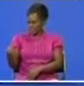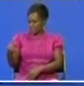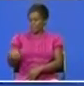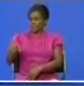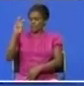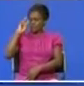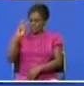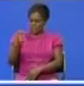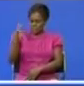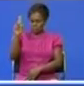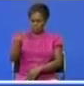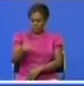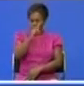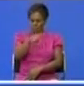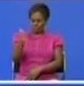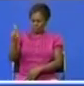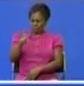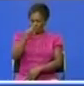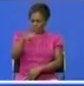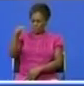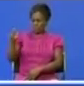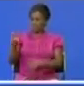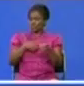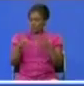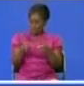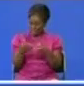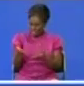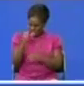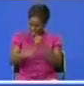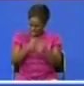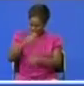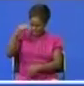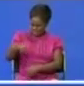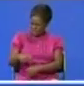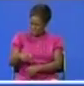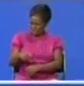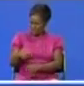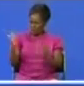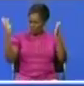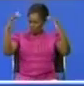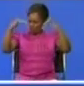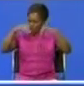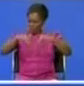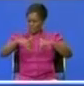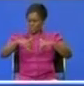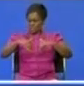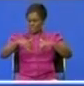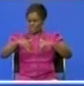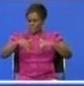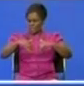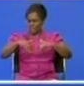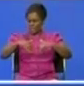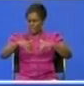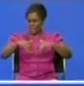see the scope of opportunity in conference tourism. And this year, with the conference of UNCTAD